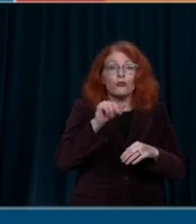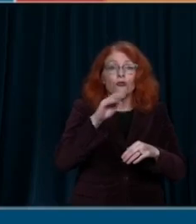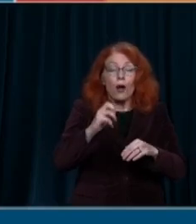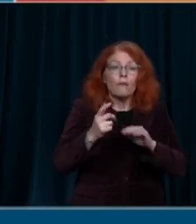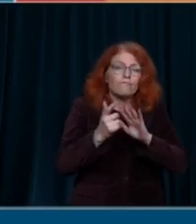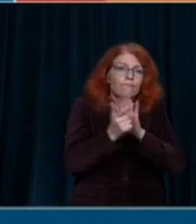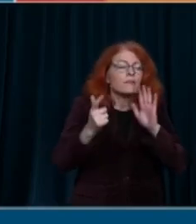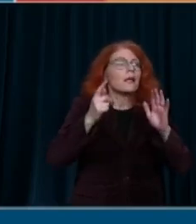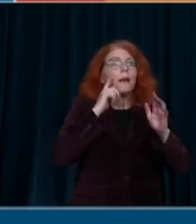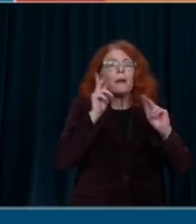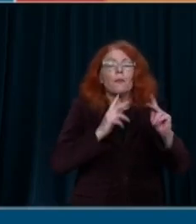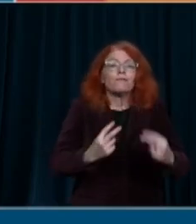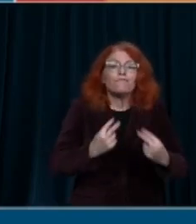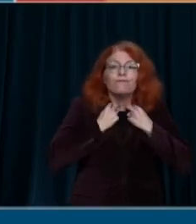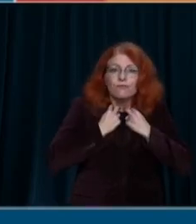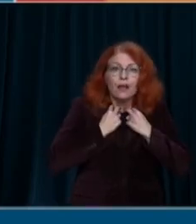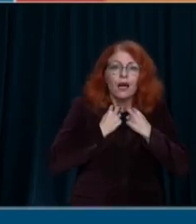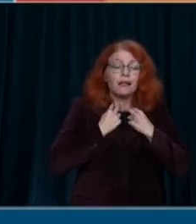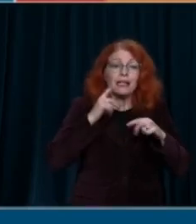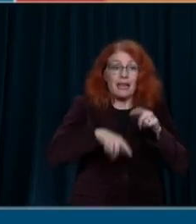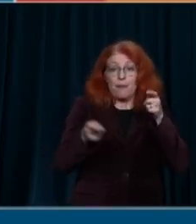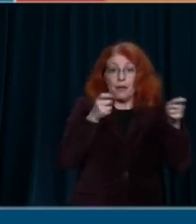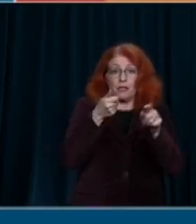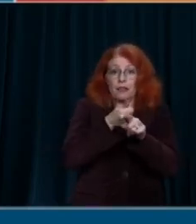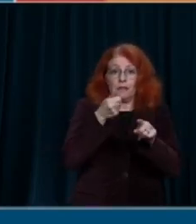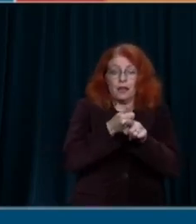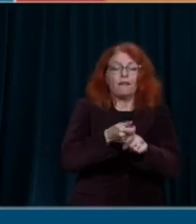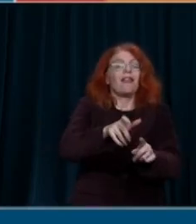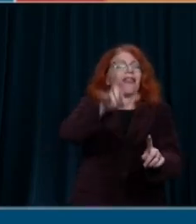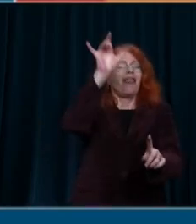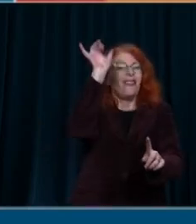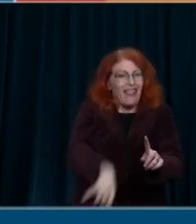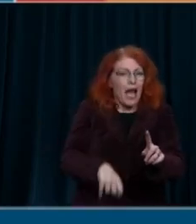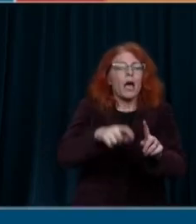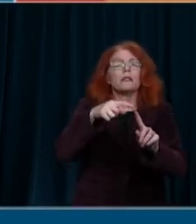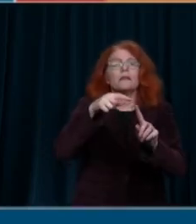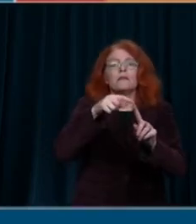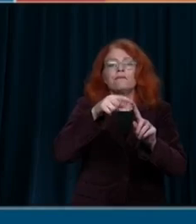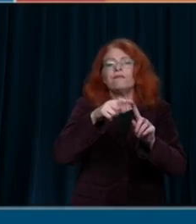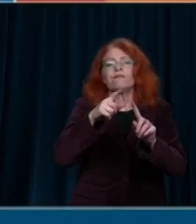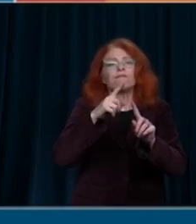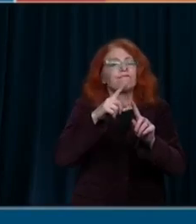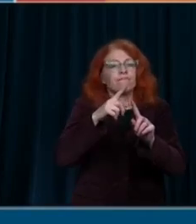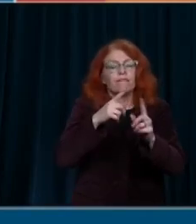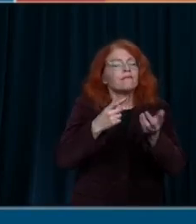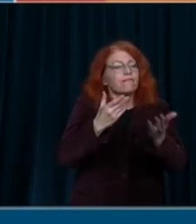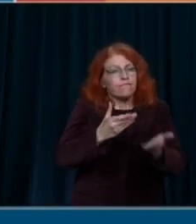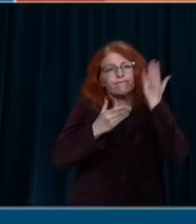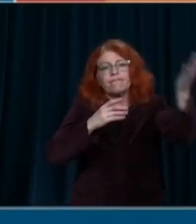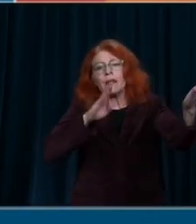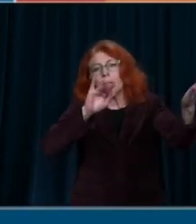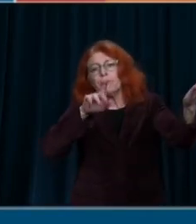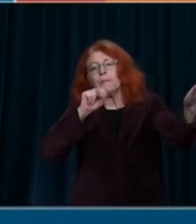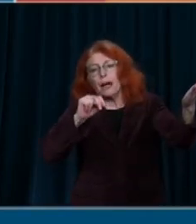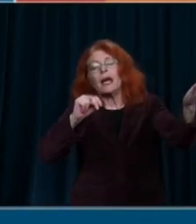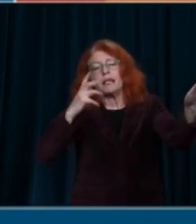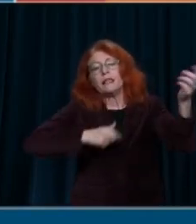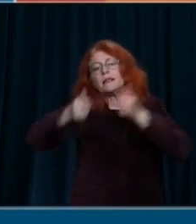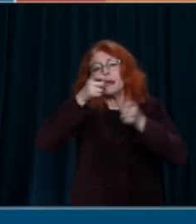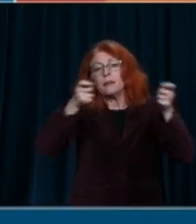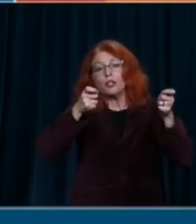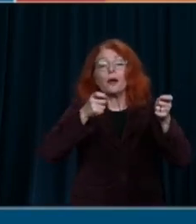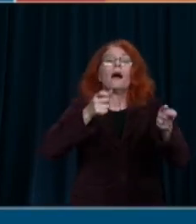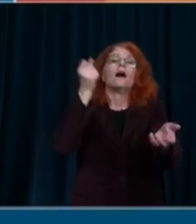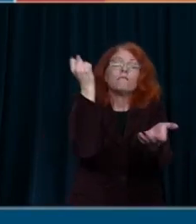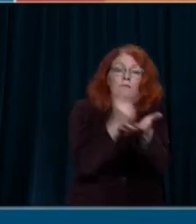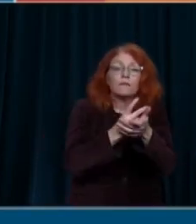stuck without the ability to manage for themselves. And that lies right at the feet of the Biden administration, endorsed